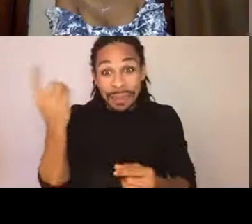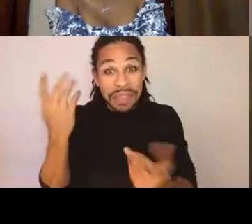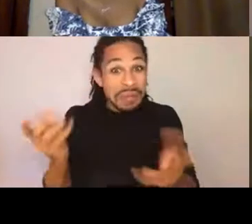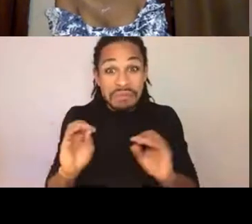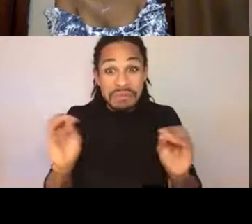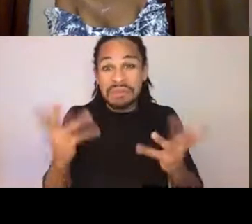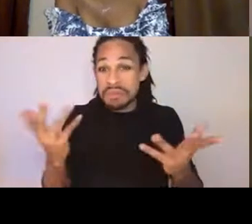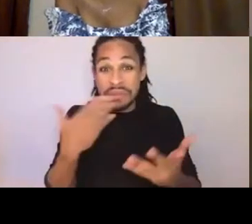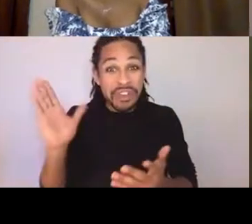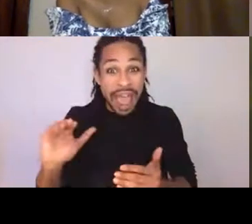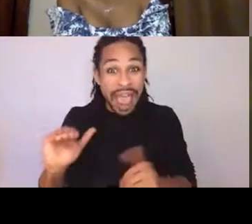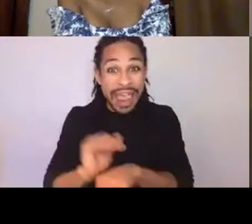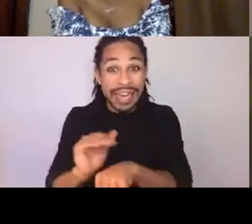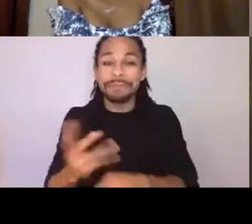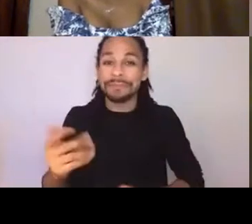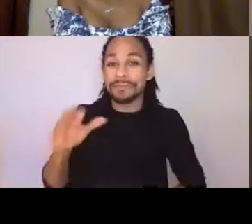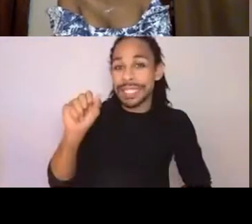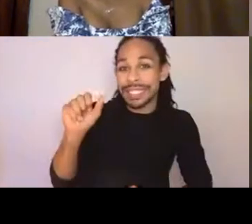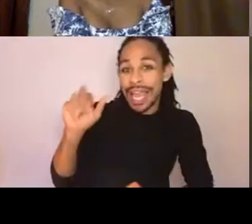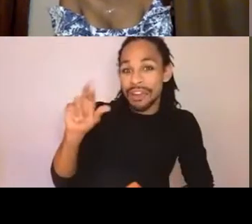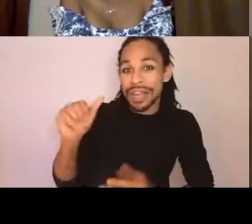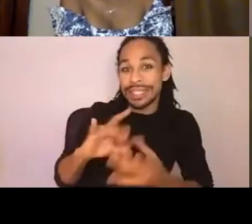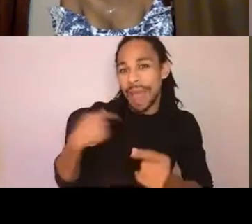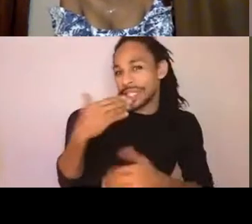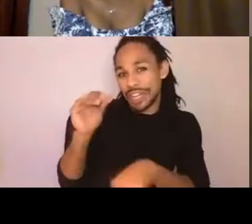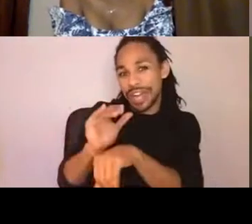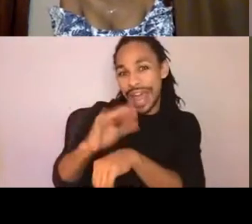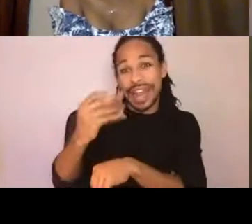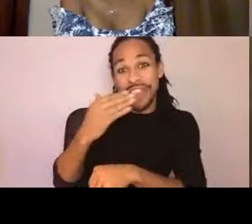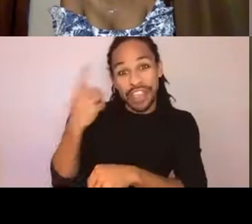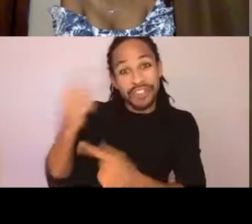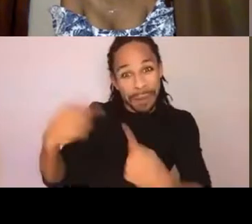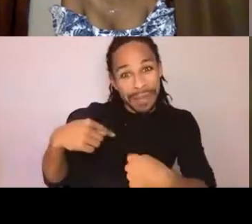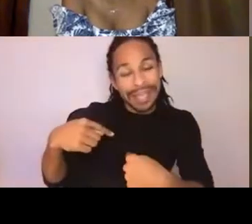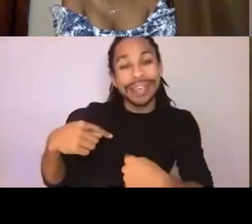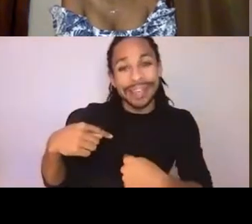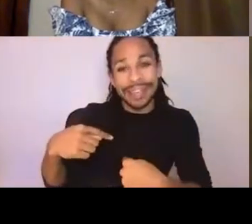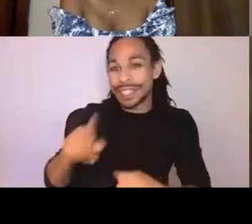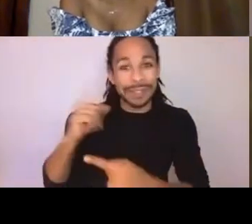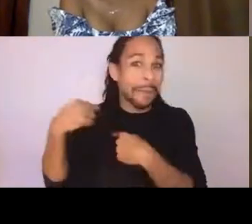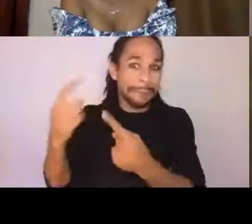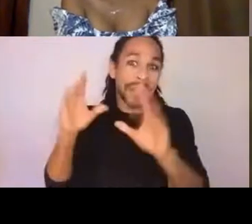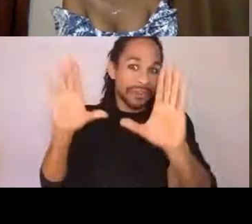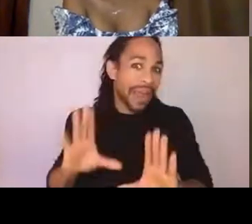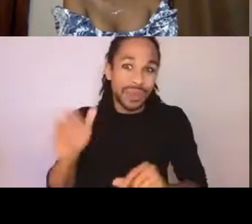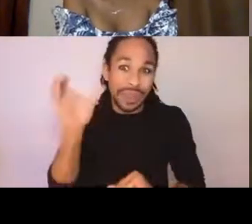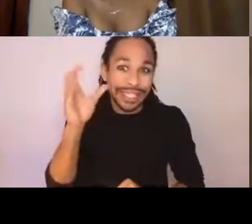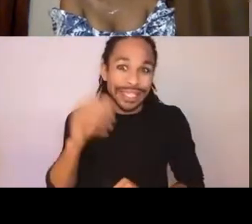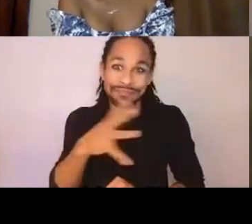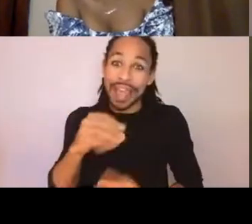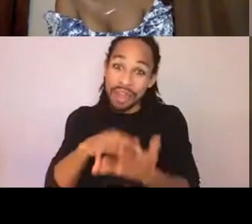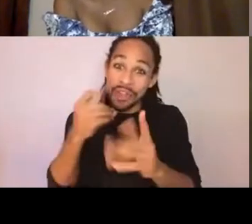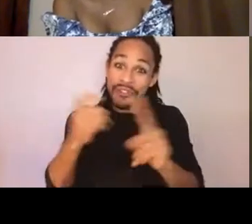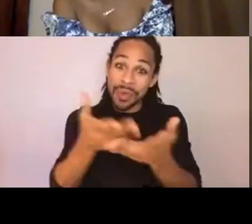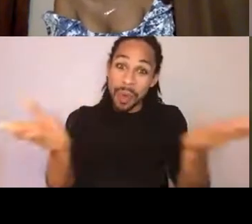goodnight. I'm just gonna say goodnight too, and thank you all for being here. It's been great to listen and learn from you